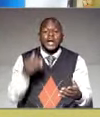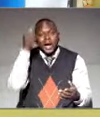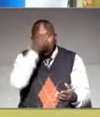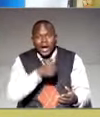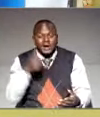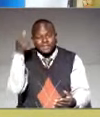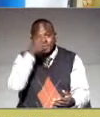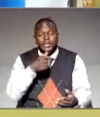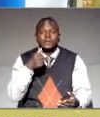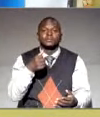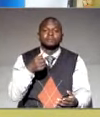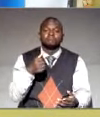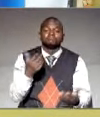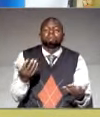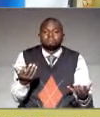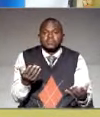the